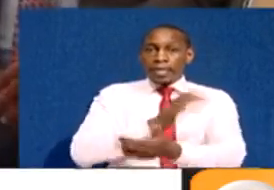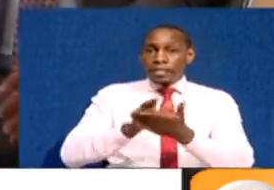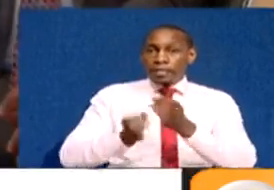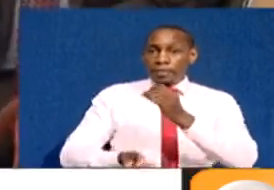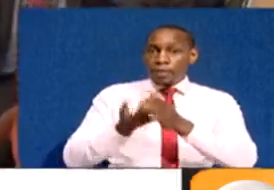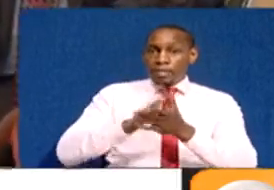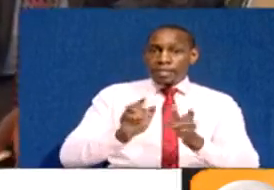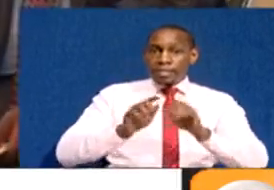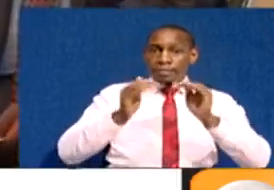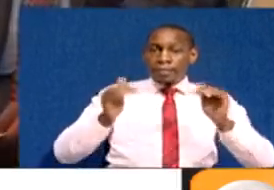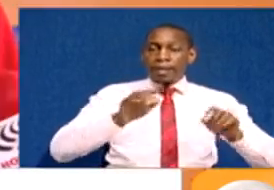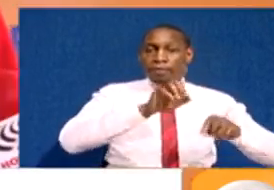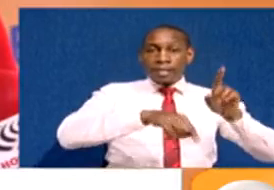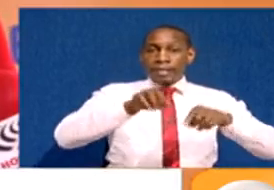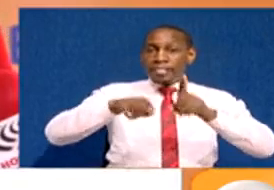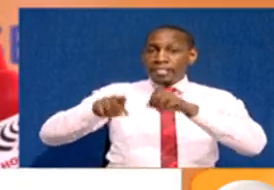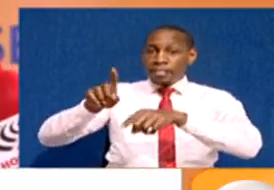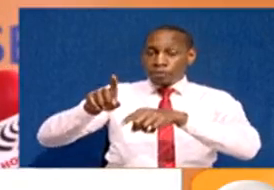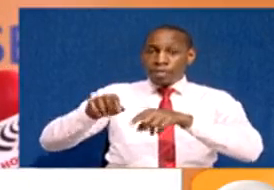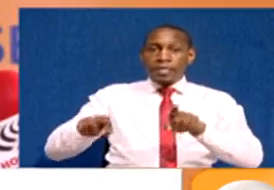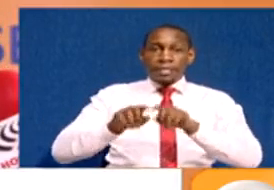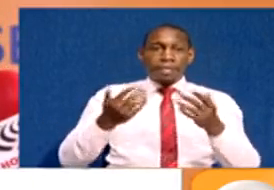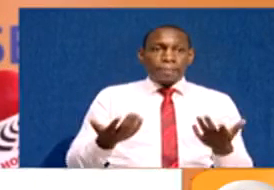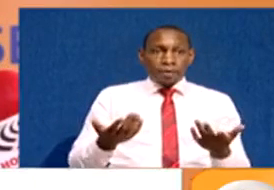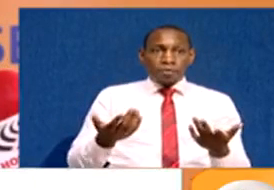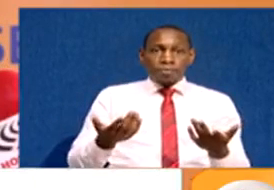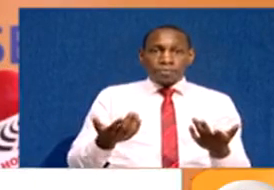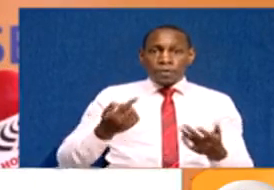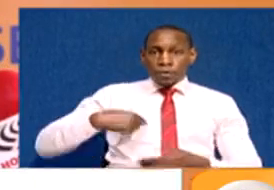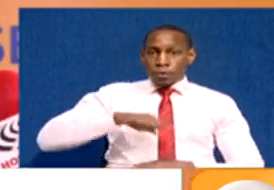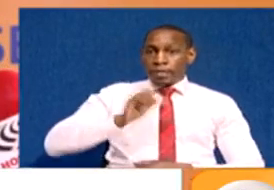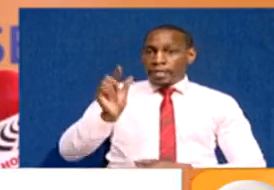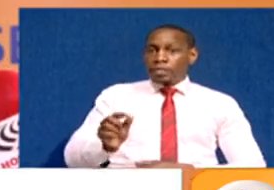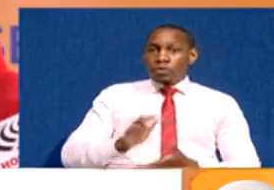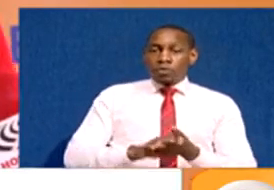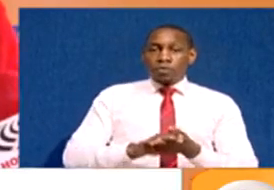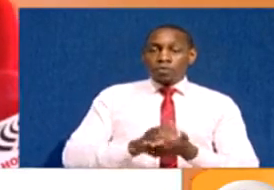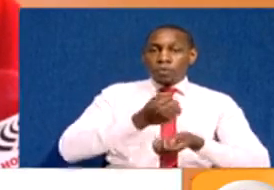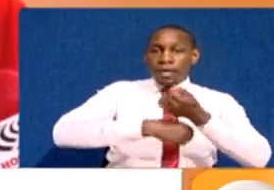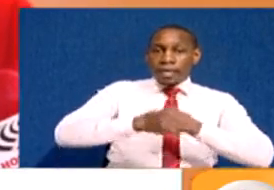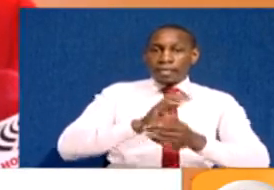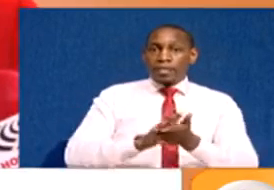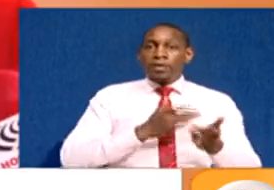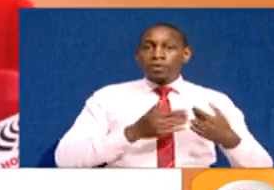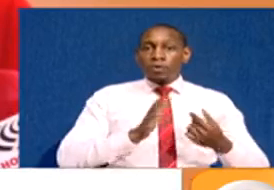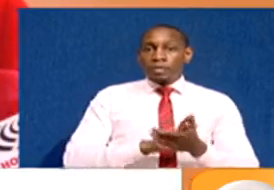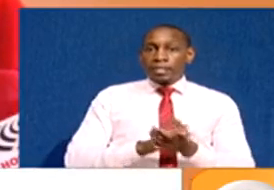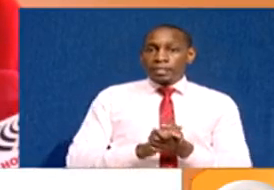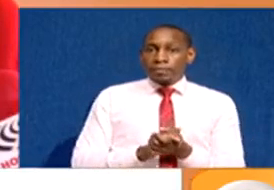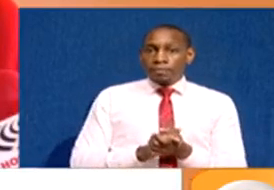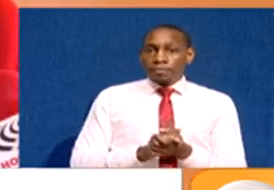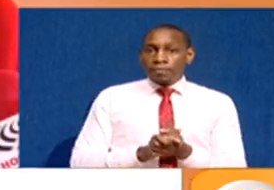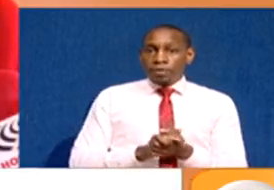sources, the level of diversification, and how, as a region, we need to move in terms of powering